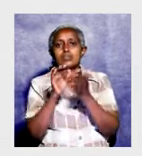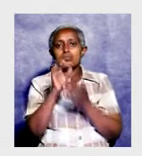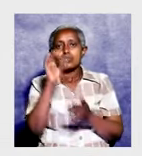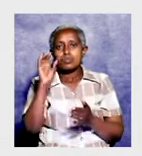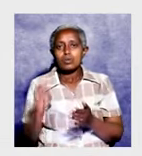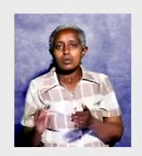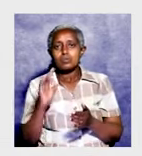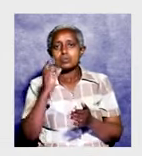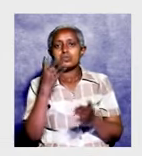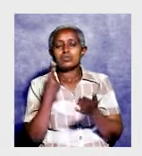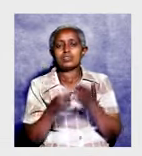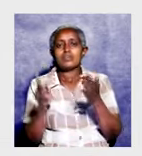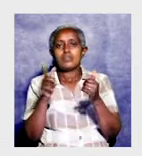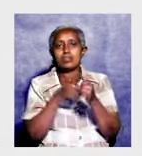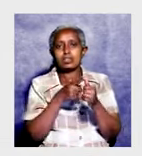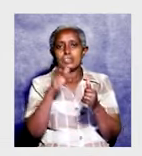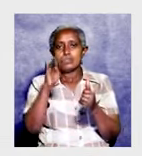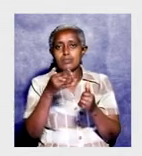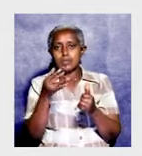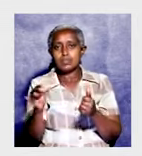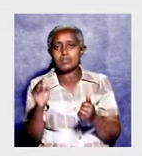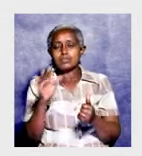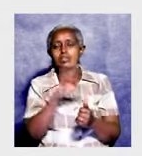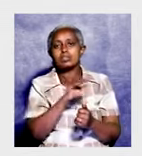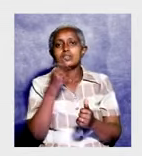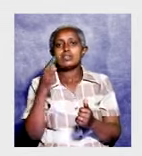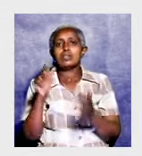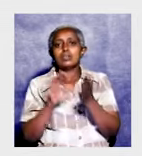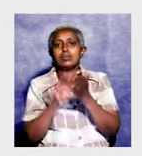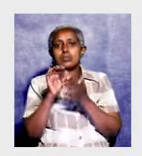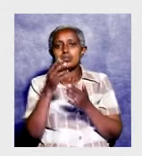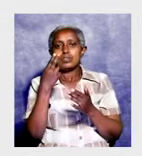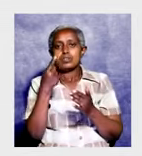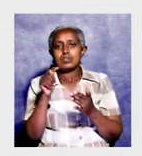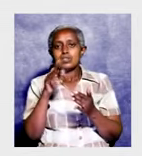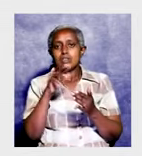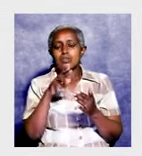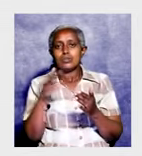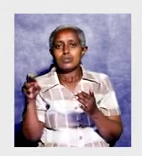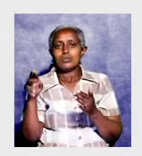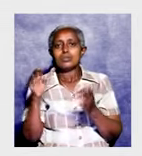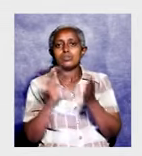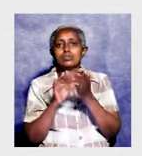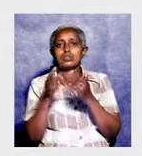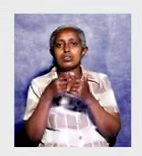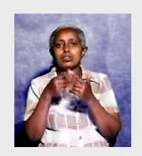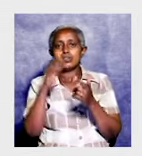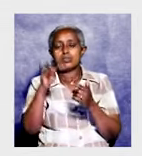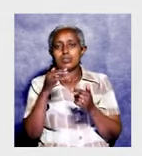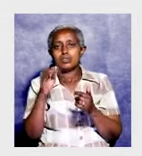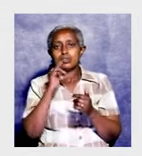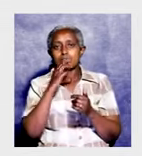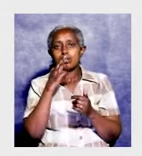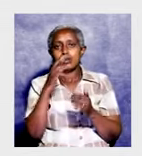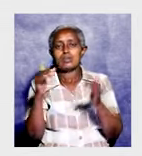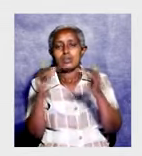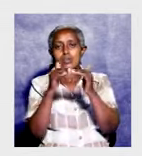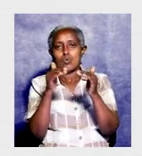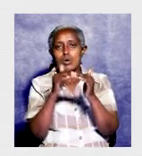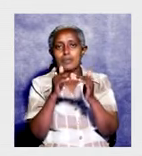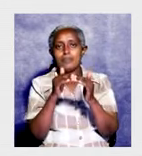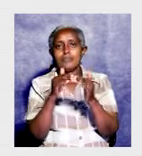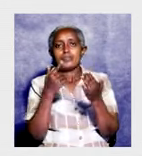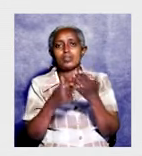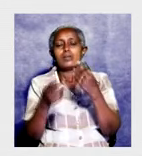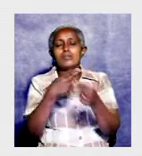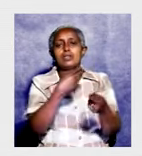columns of the first matrix and the number of rows of second matrix are equal. Therefore, we